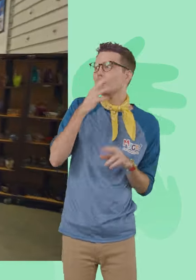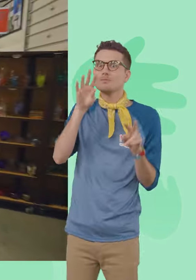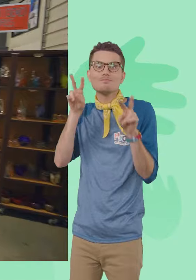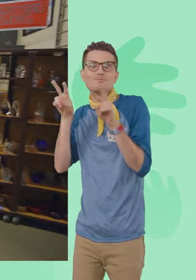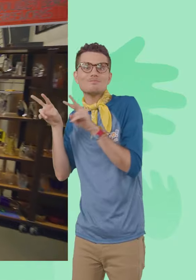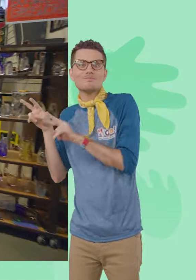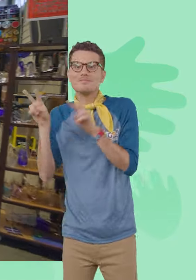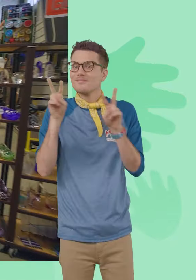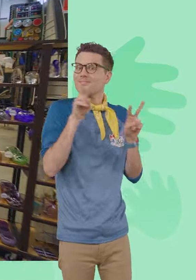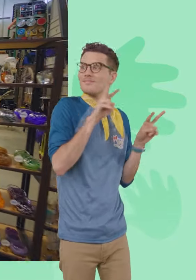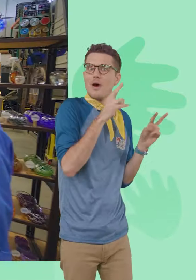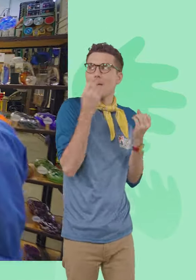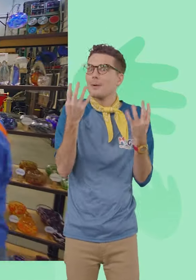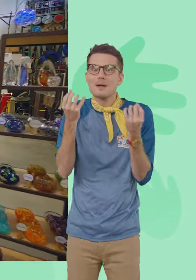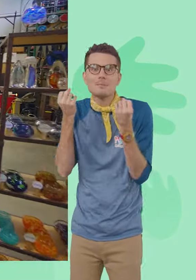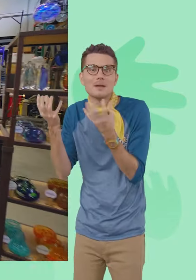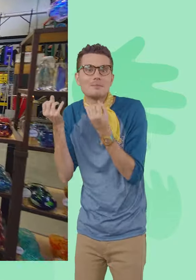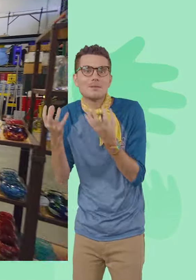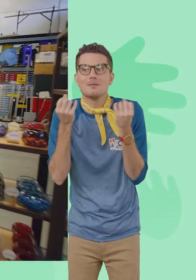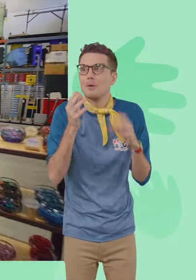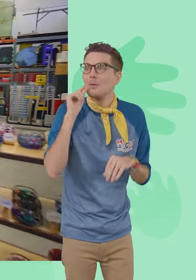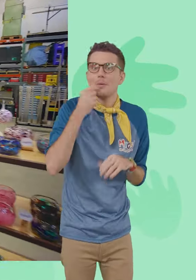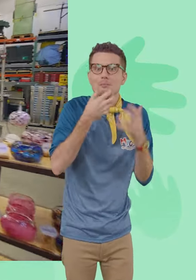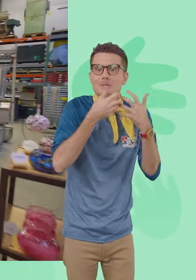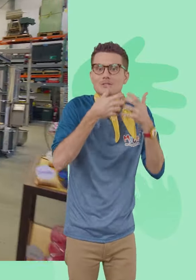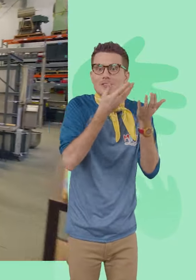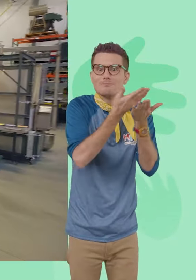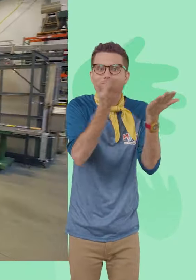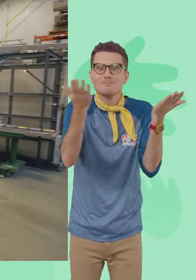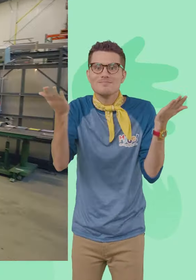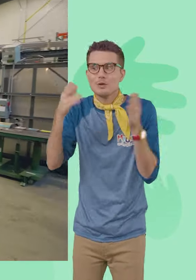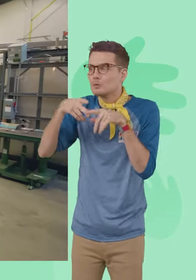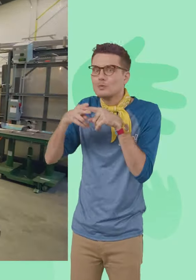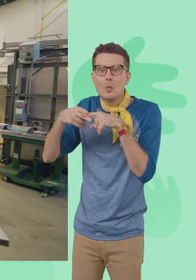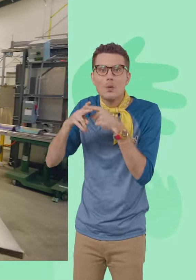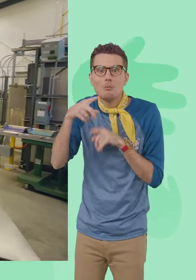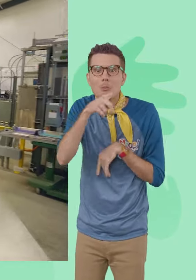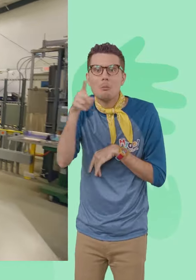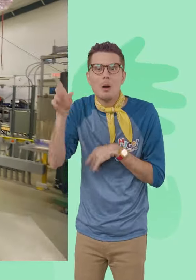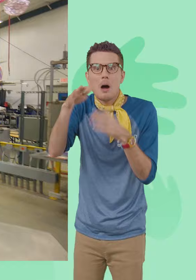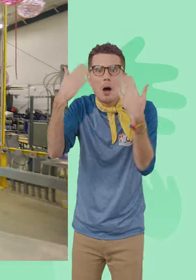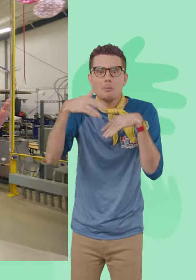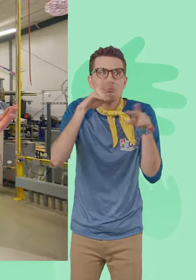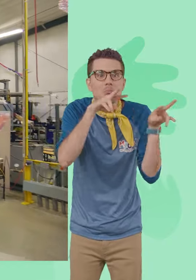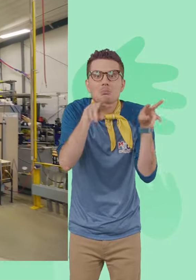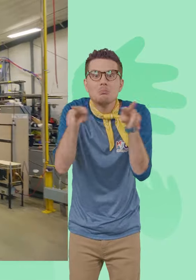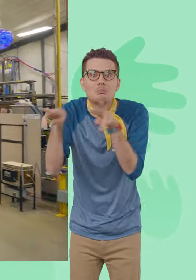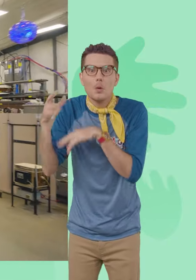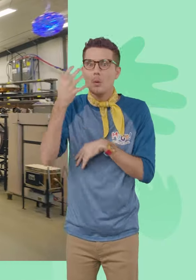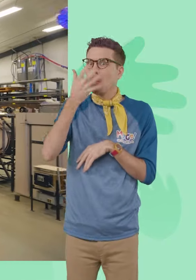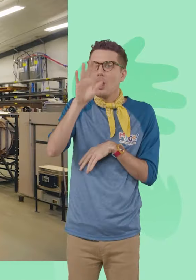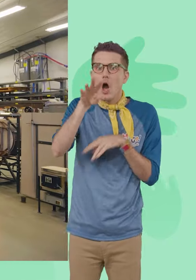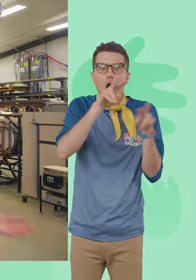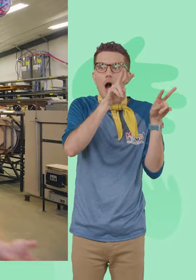I love honey. Whoa, look at this place. Wow, there's